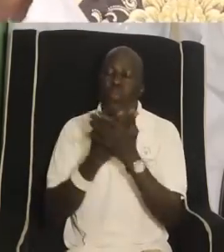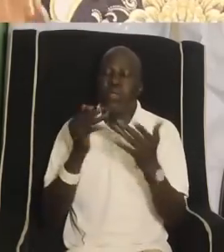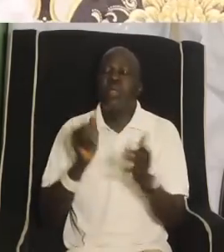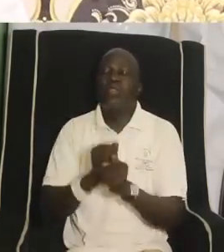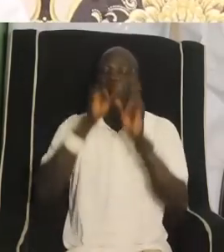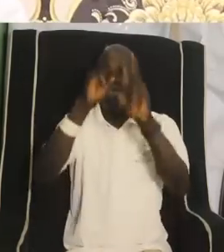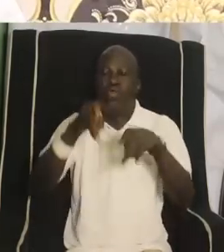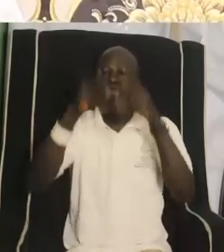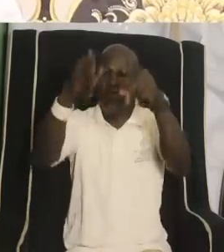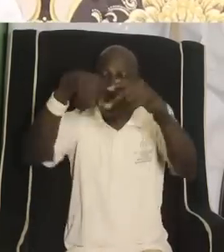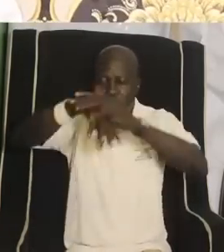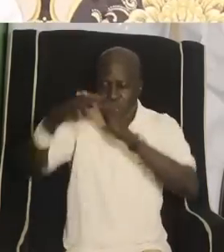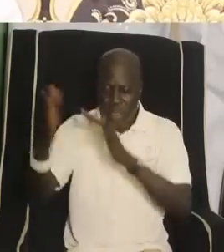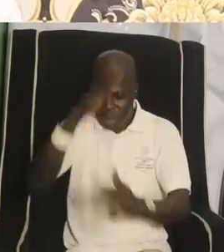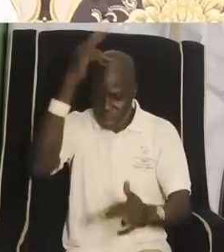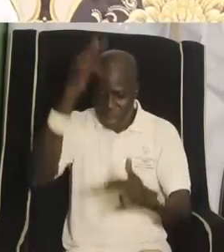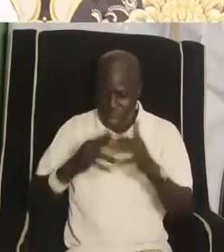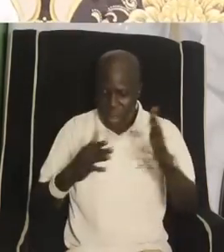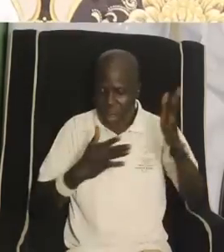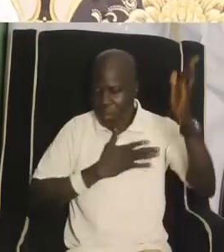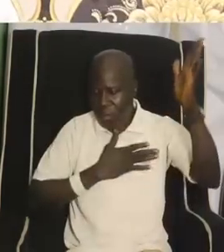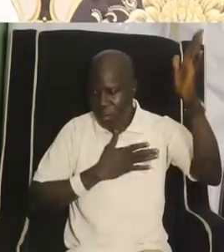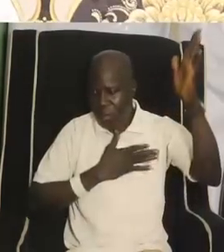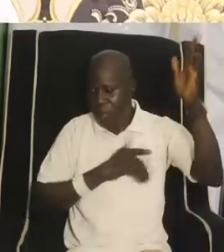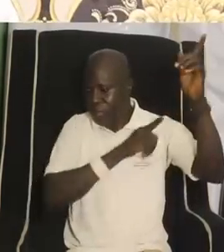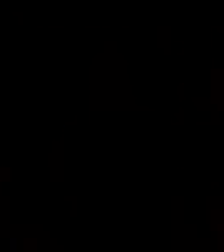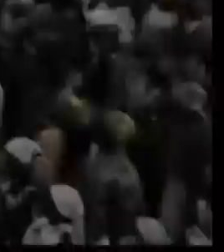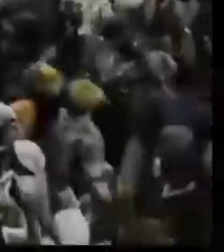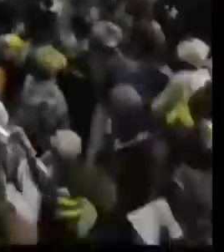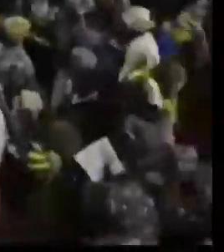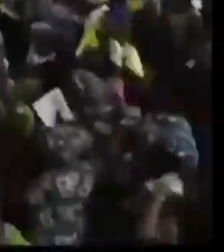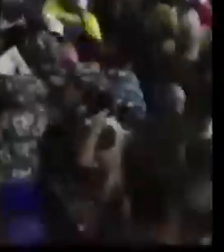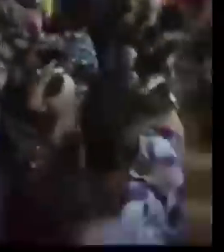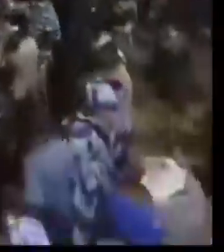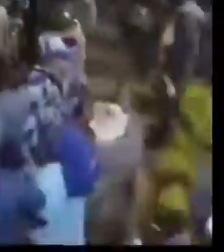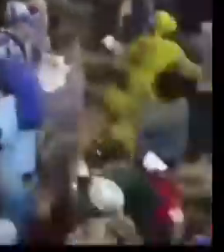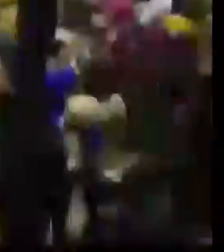will be prosperous. In Jesus' name, our Lord.